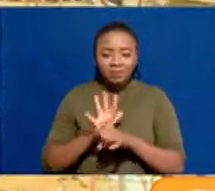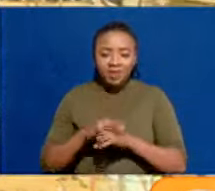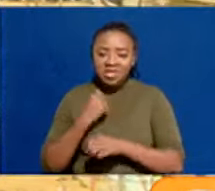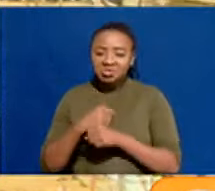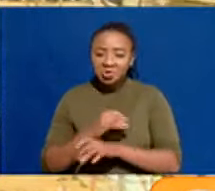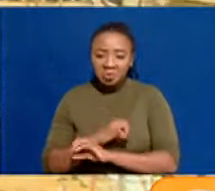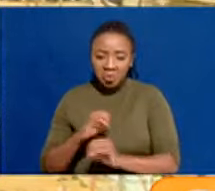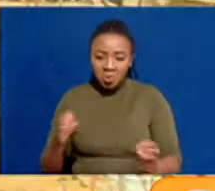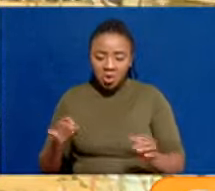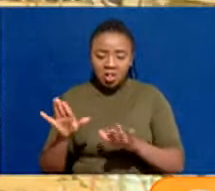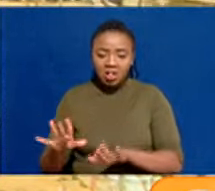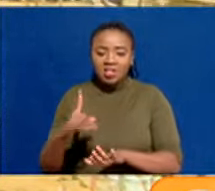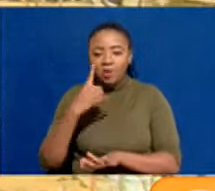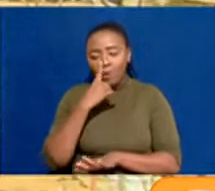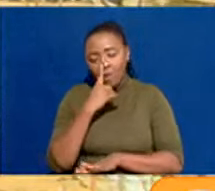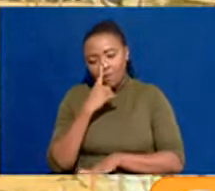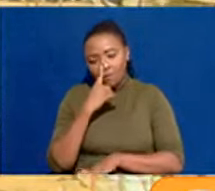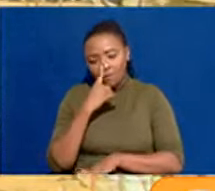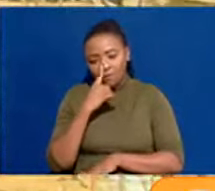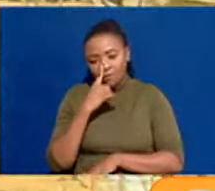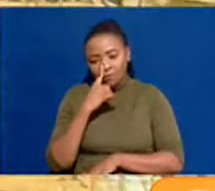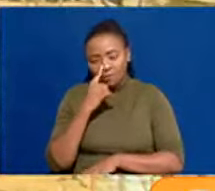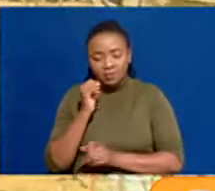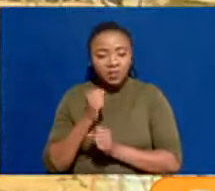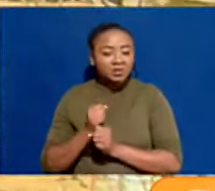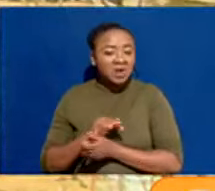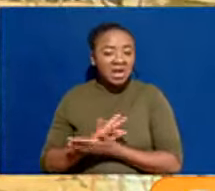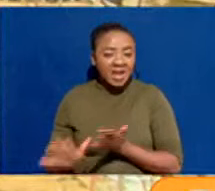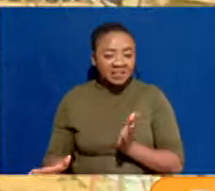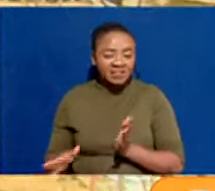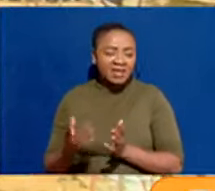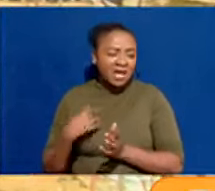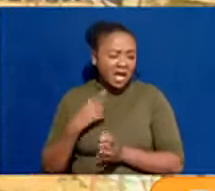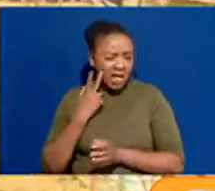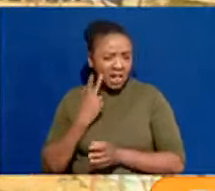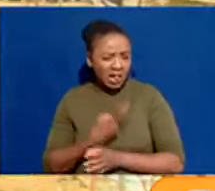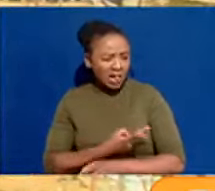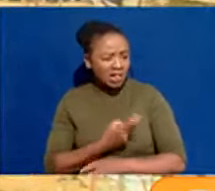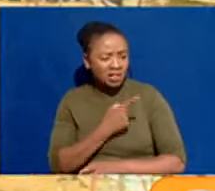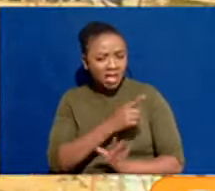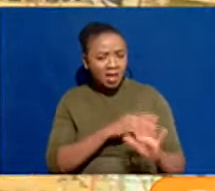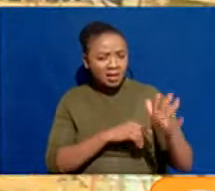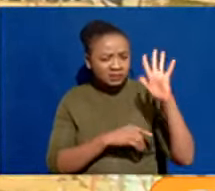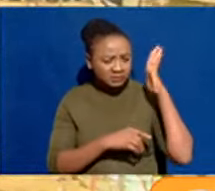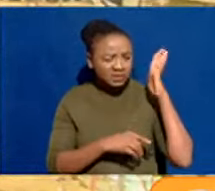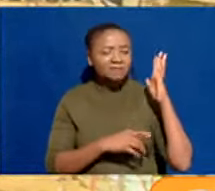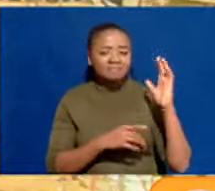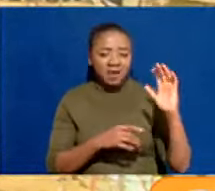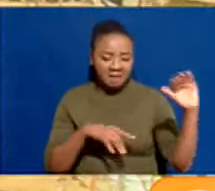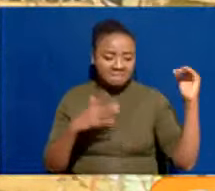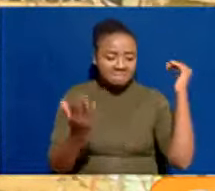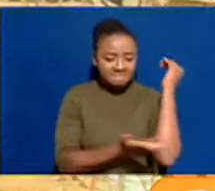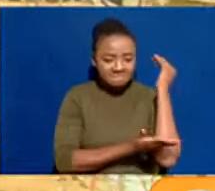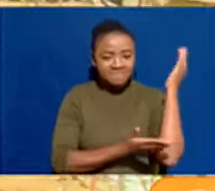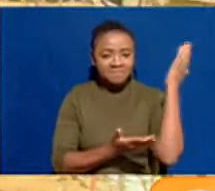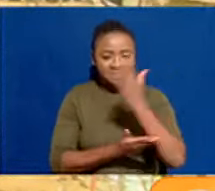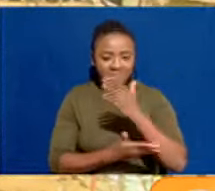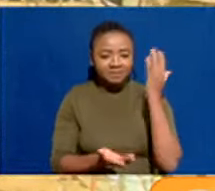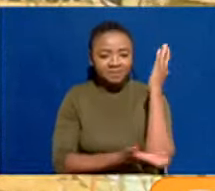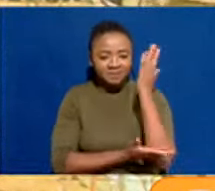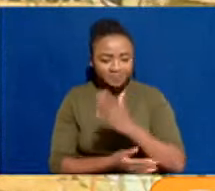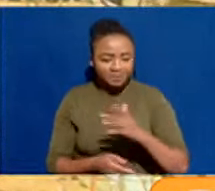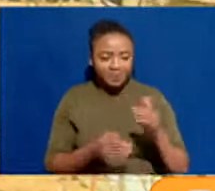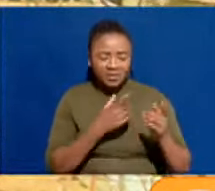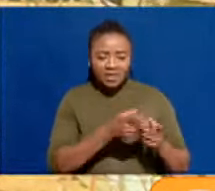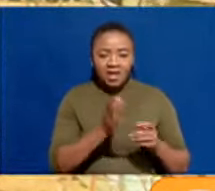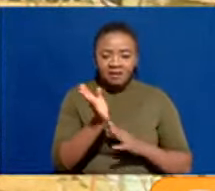mitaani. Hakuna mwenye anaenda kwa kazi, hakuna chochote anafanya. Sasa the only economic activity ya hii area ikawa ni baharini. Baharini